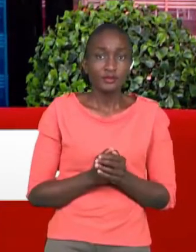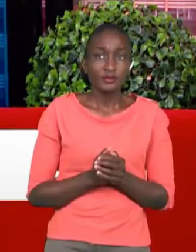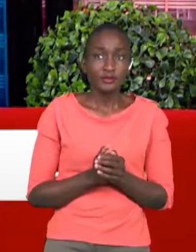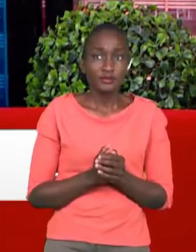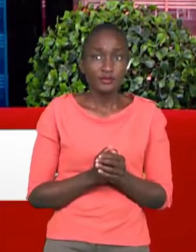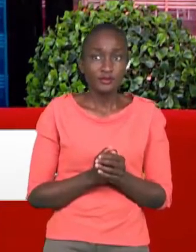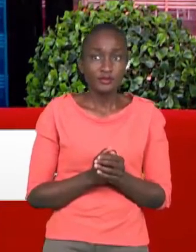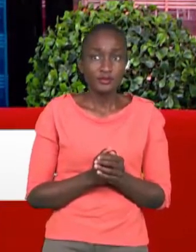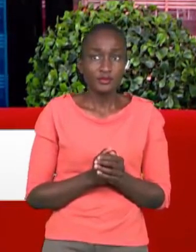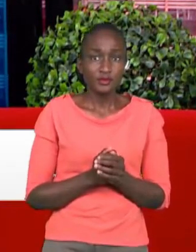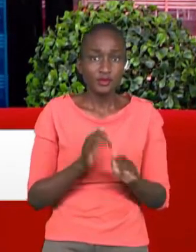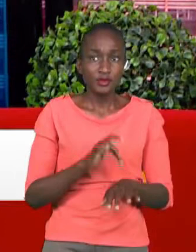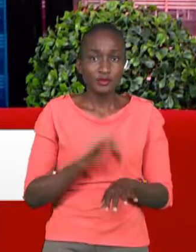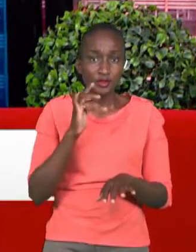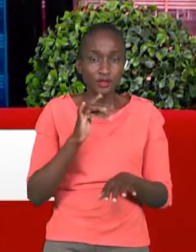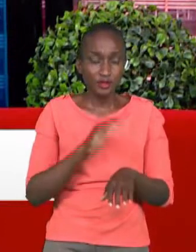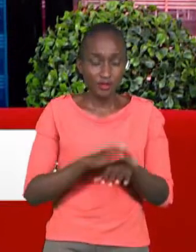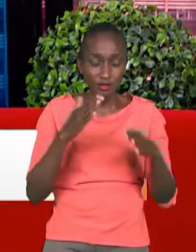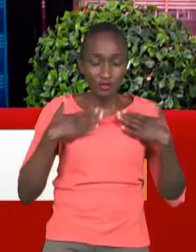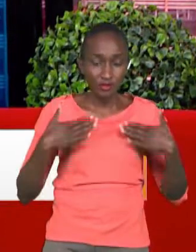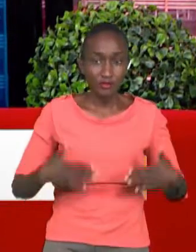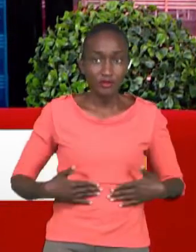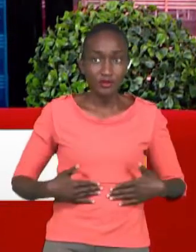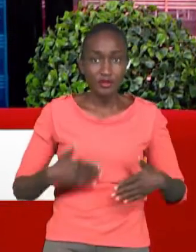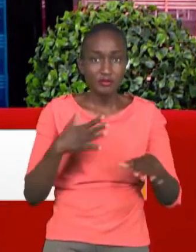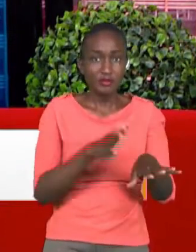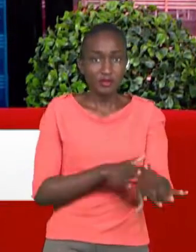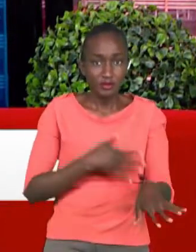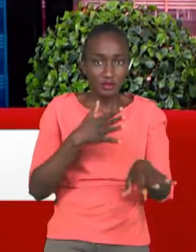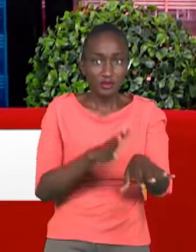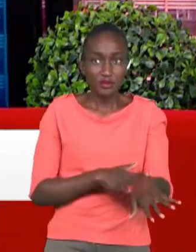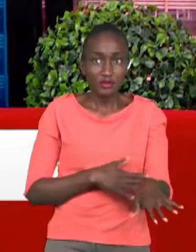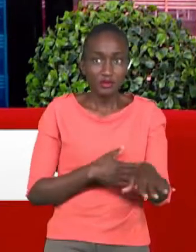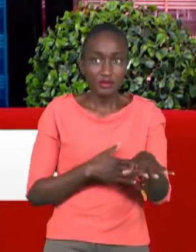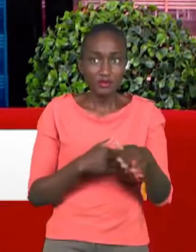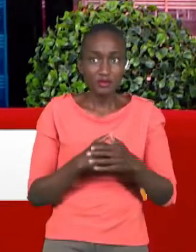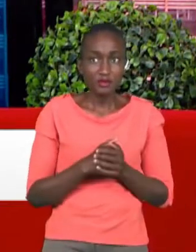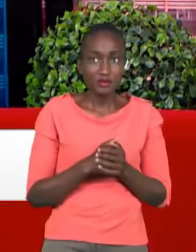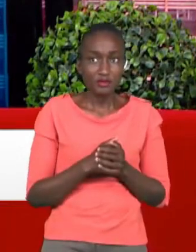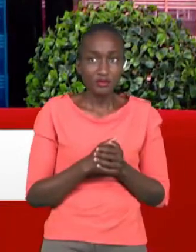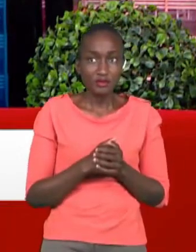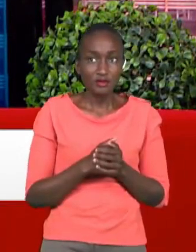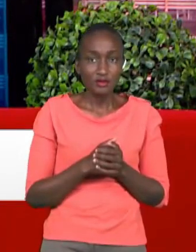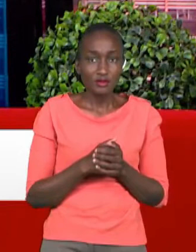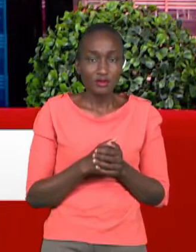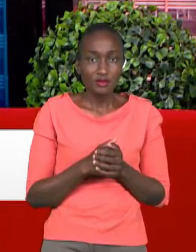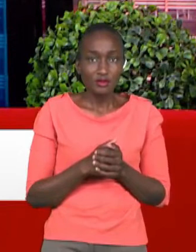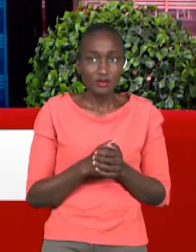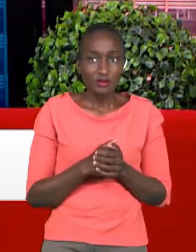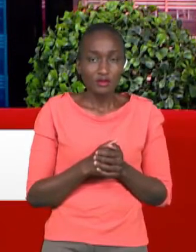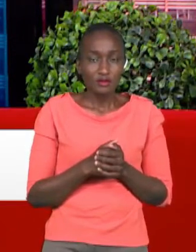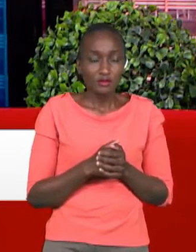the effect on her or his body, slowly she or he will get her reports. And